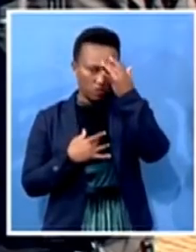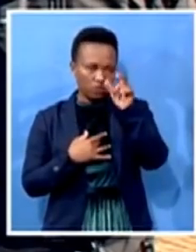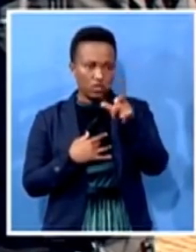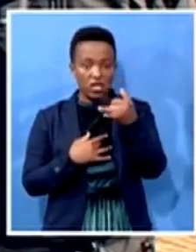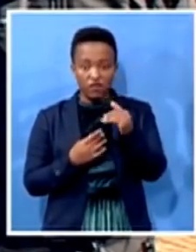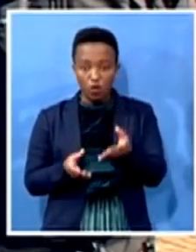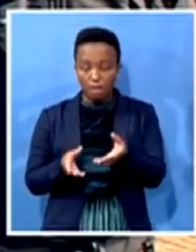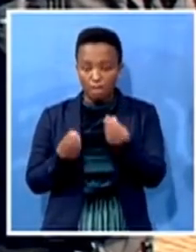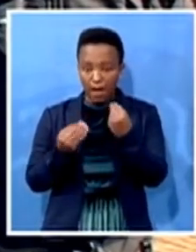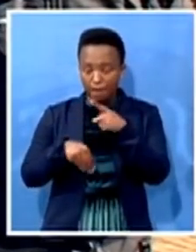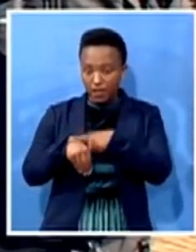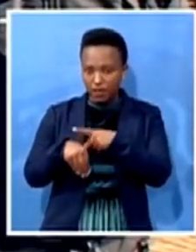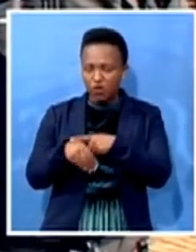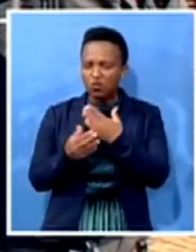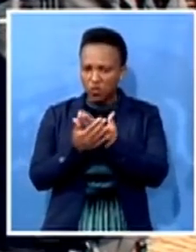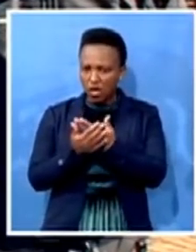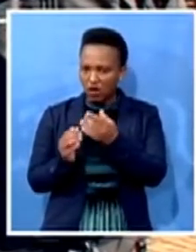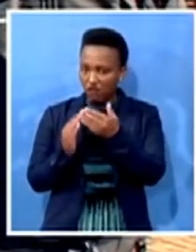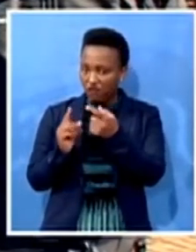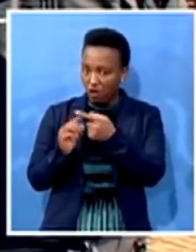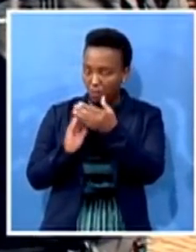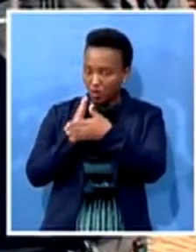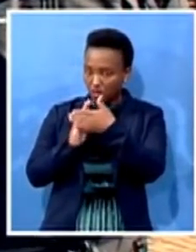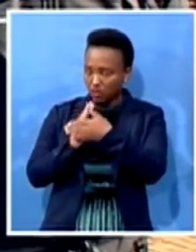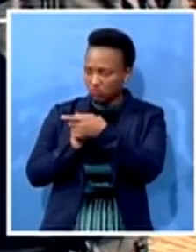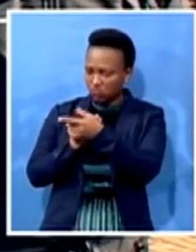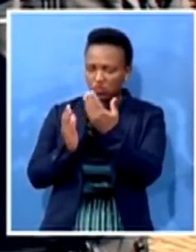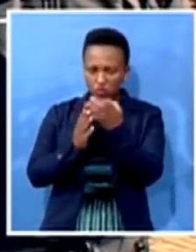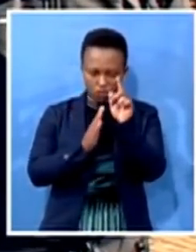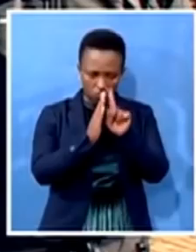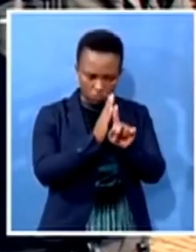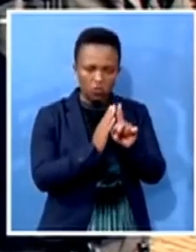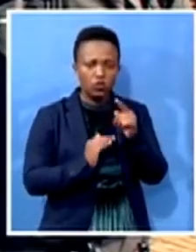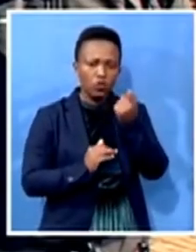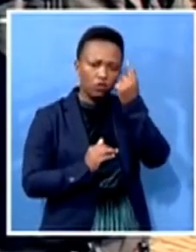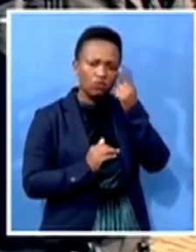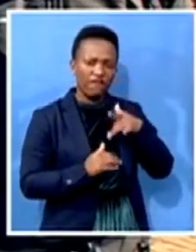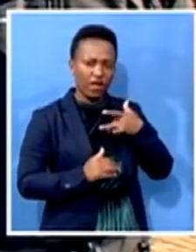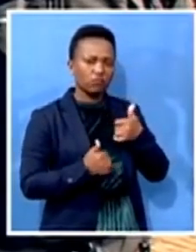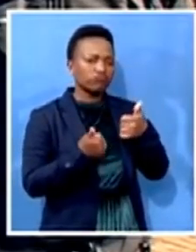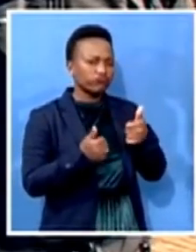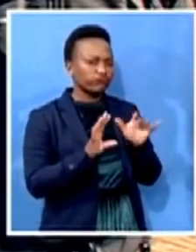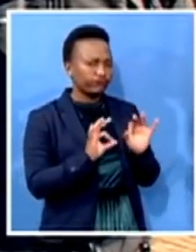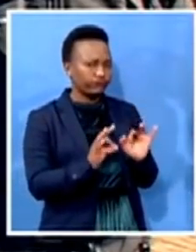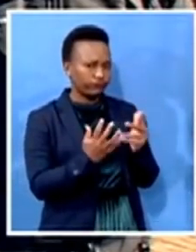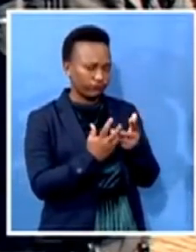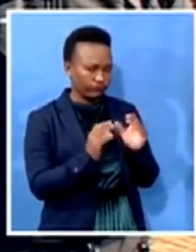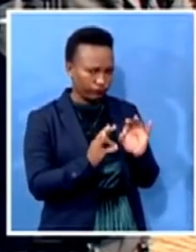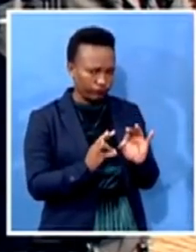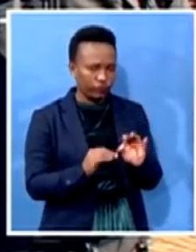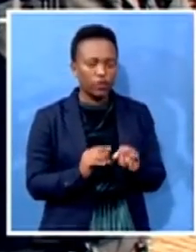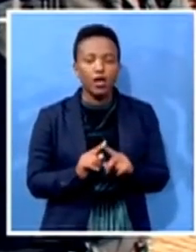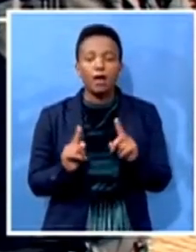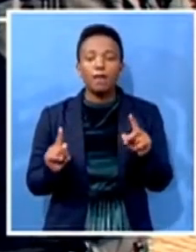side able to appreciate it. But I think it's important that we must always, when we get reports, particularly in social